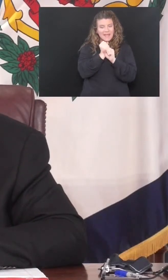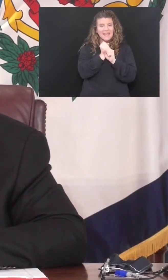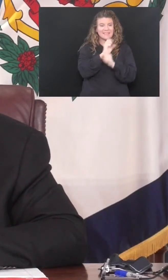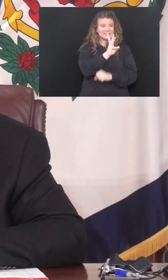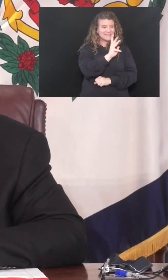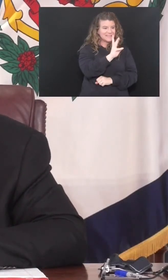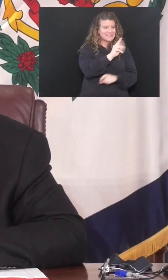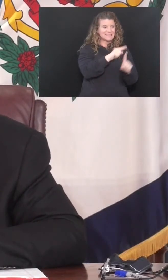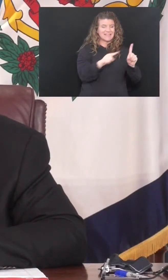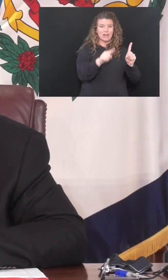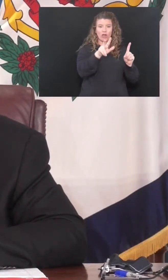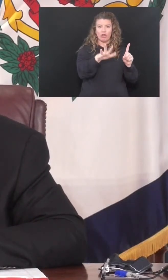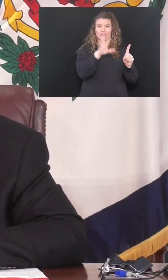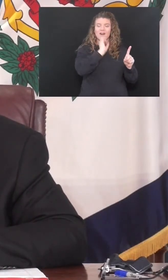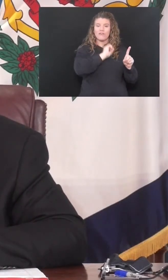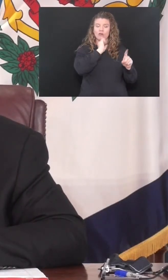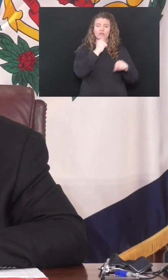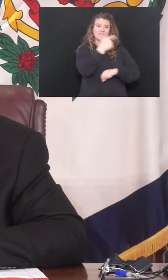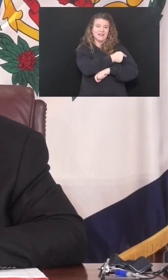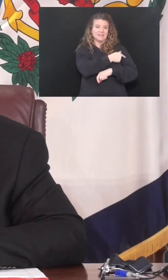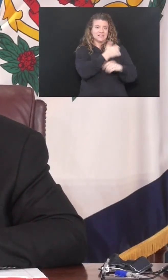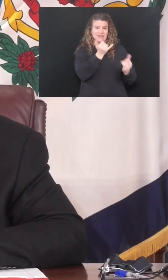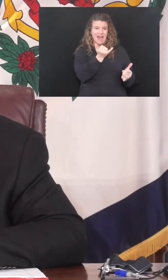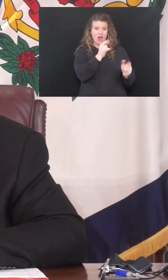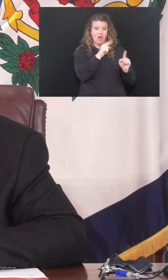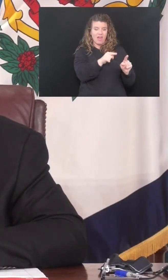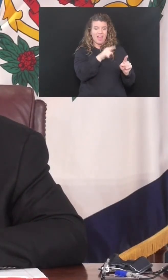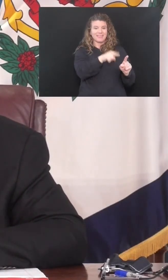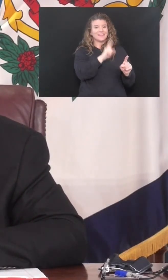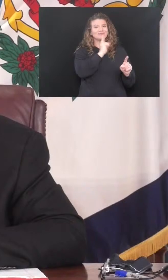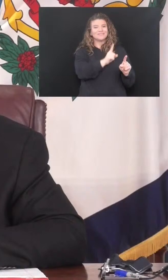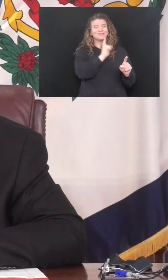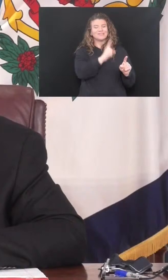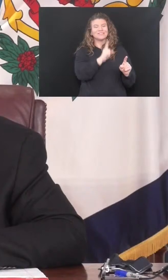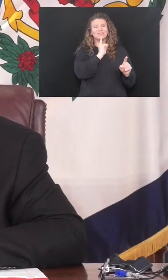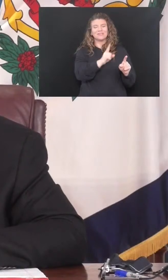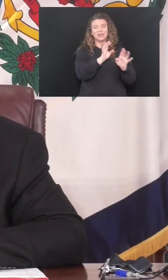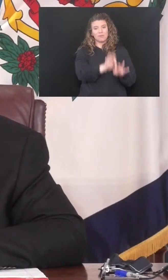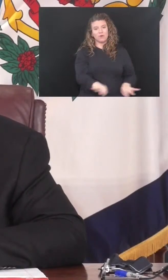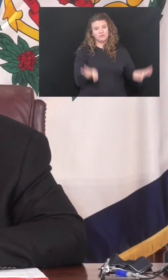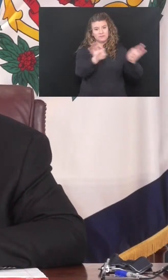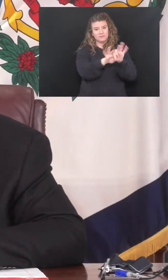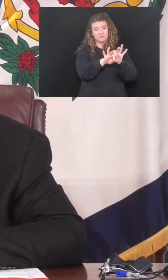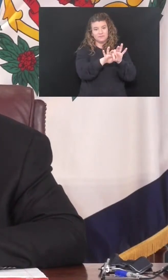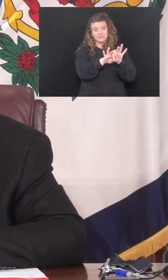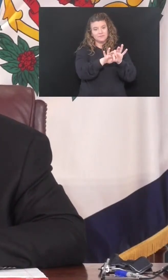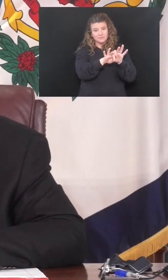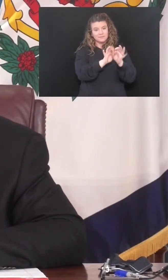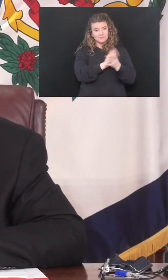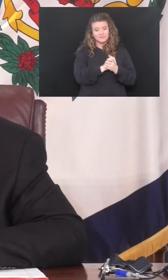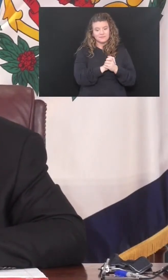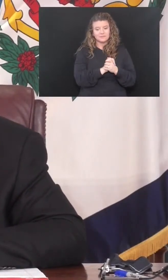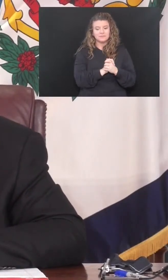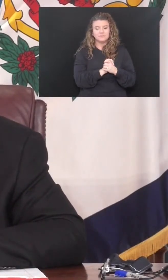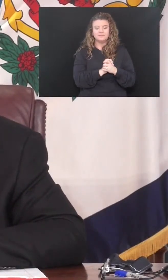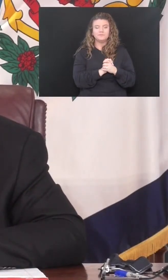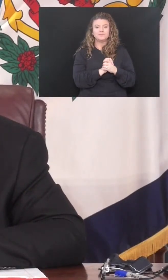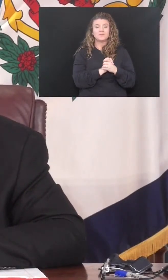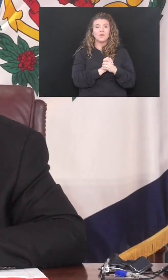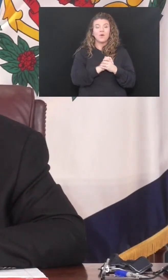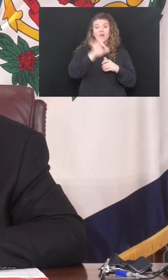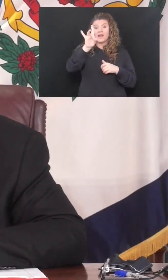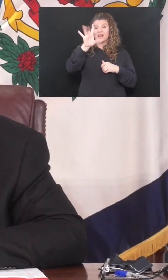16 to 35-year-olds vaccinated. It is really, really, really crucial and really important. We're